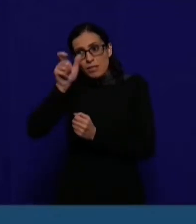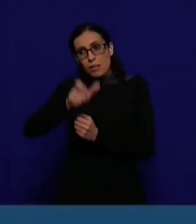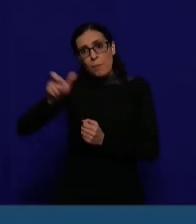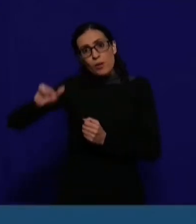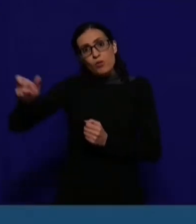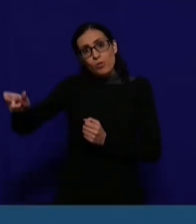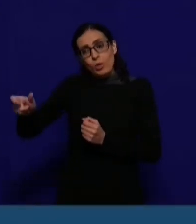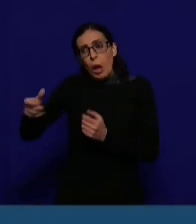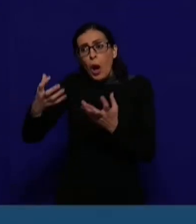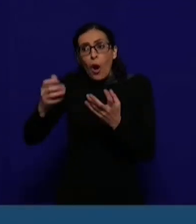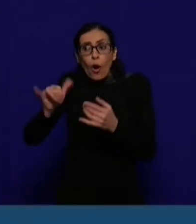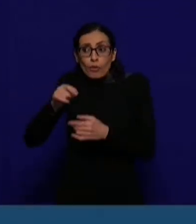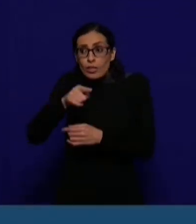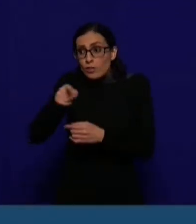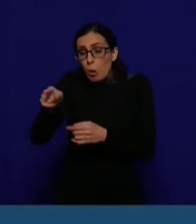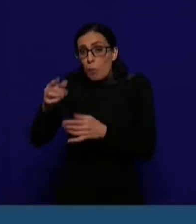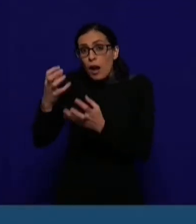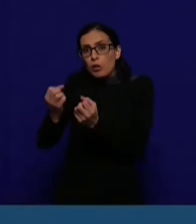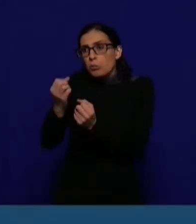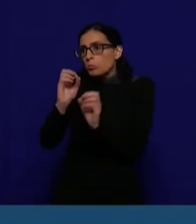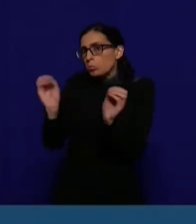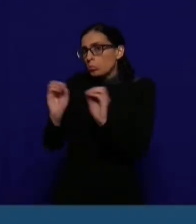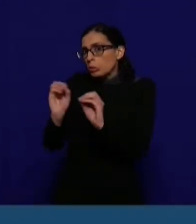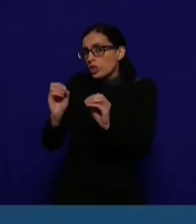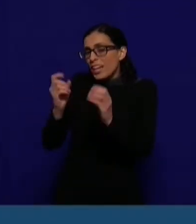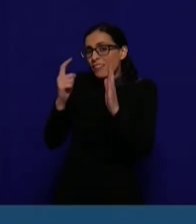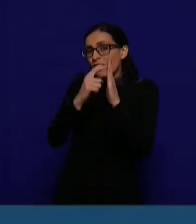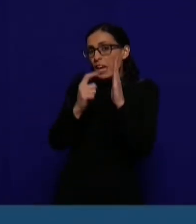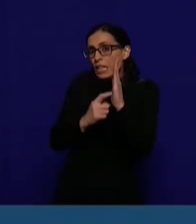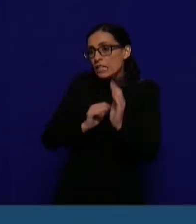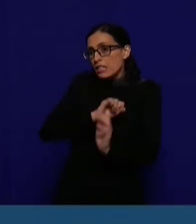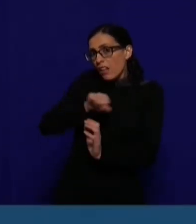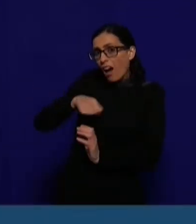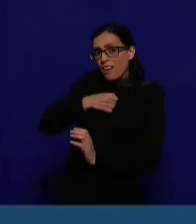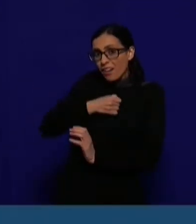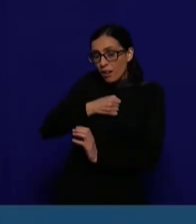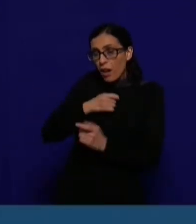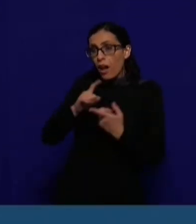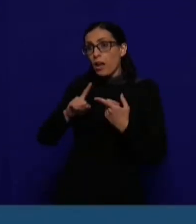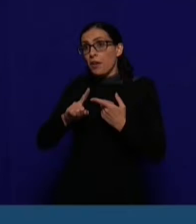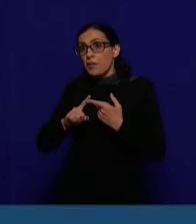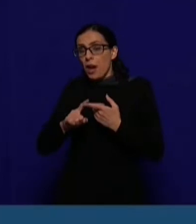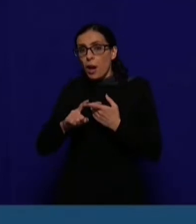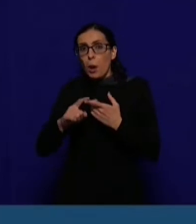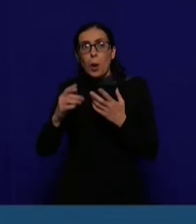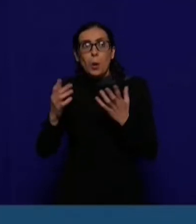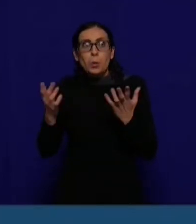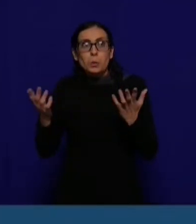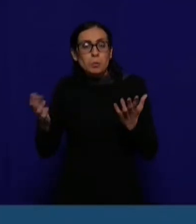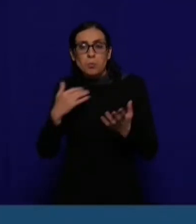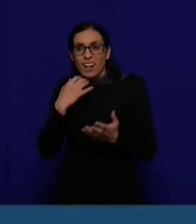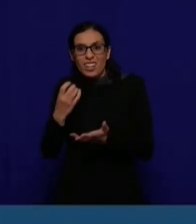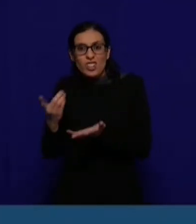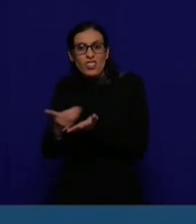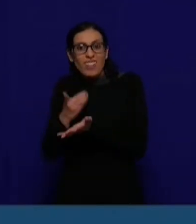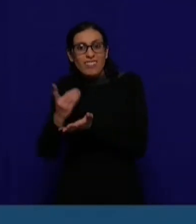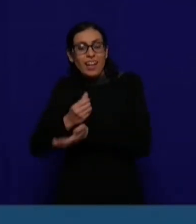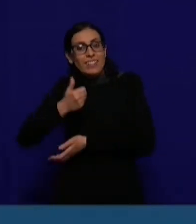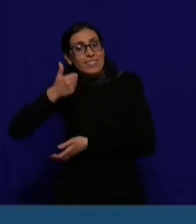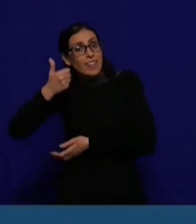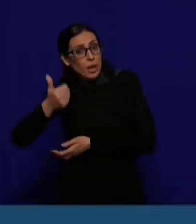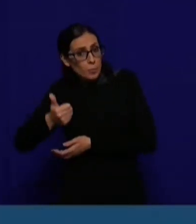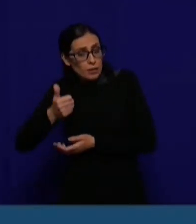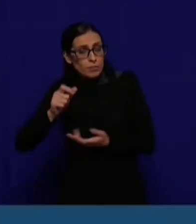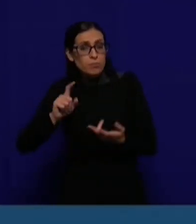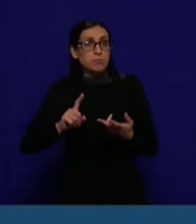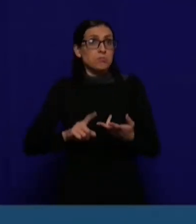li jkun hemm persuni li forsi ma kinux qegħdin f'dawk id-database jew jista' jkun li ma kienx hemm il-dettalji tagħhom li huma korretti